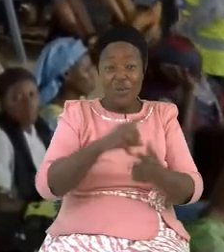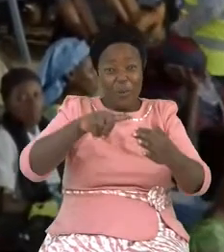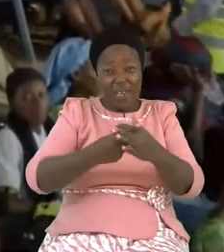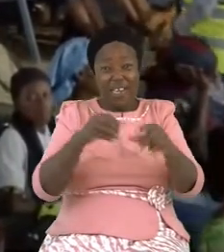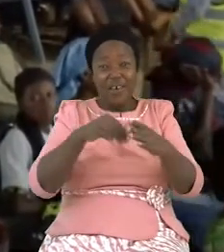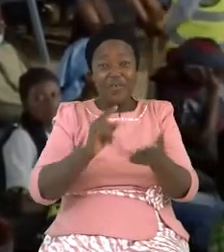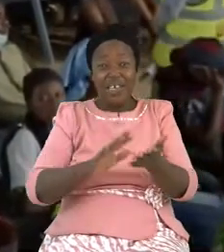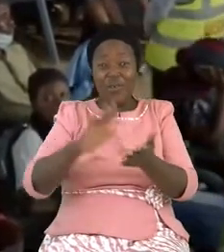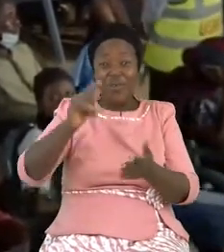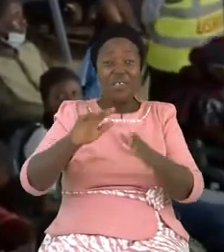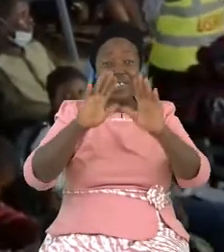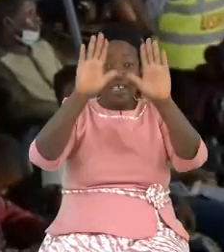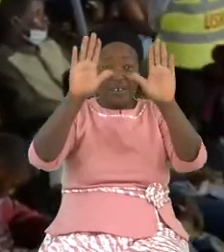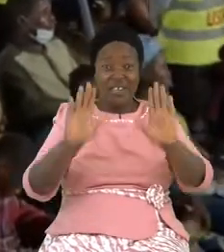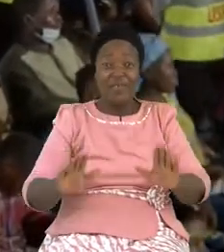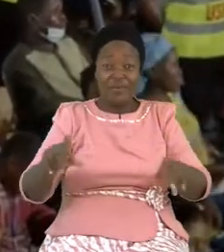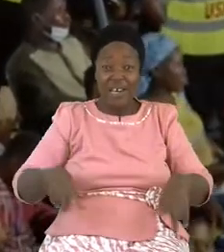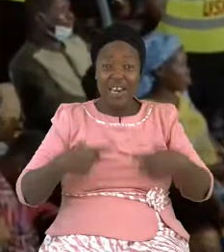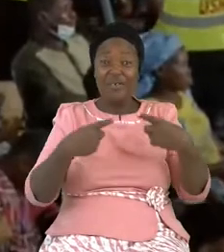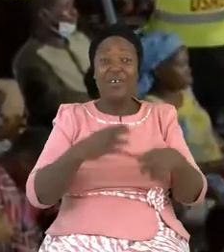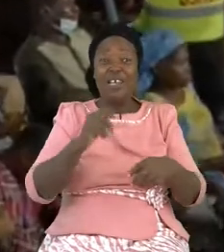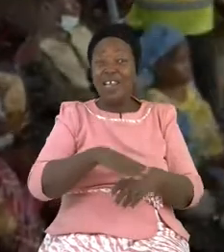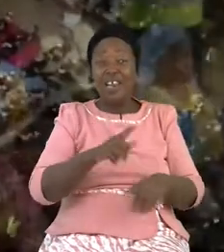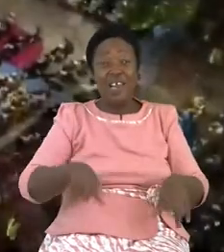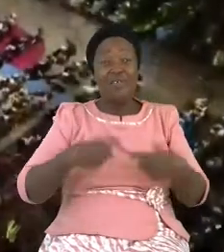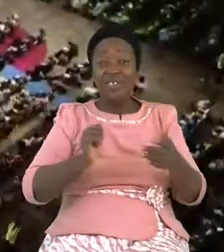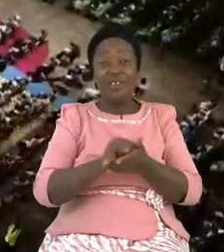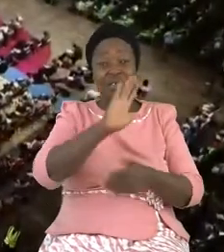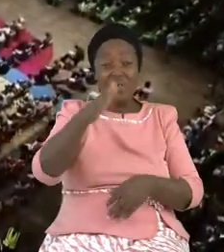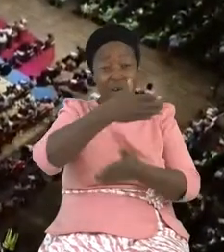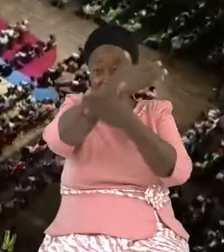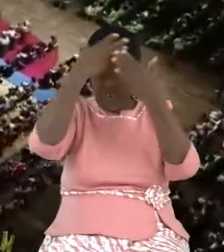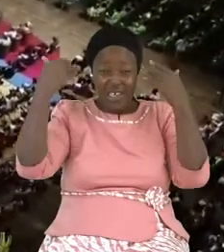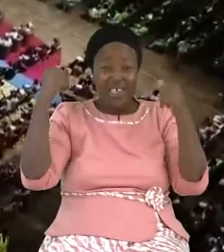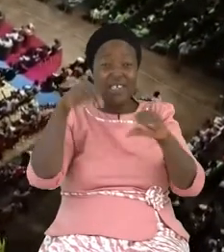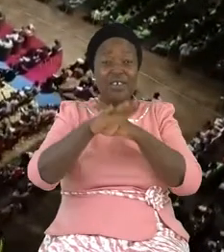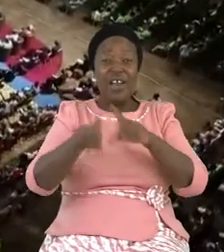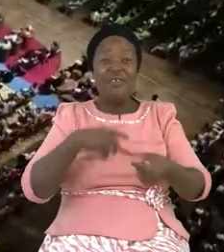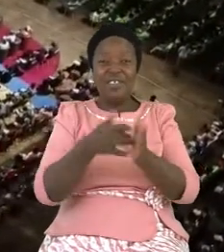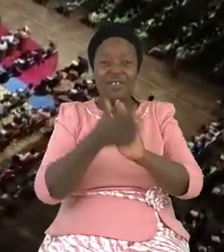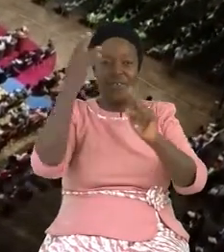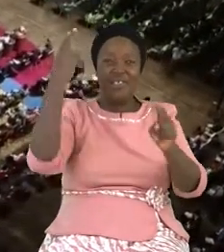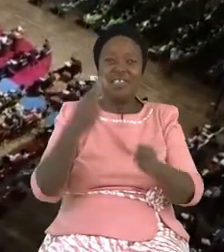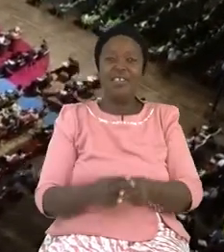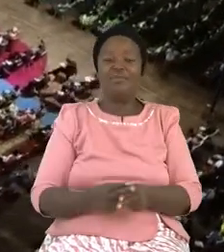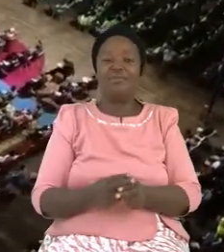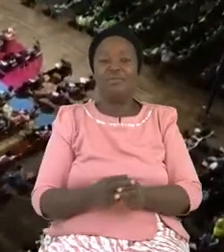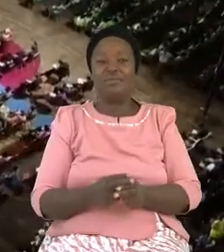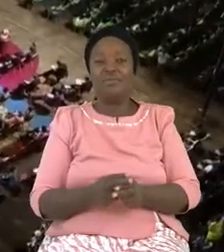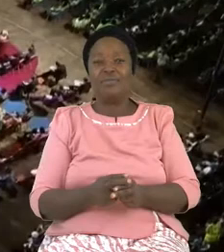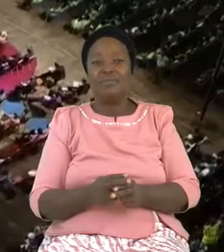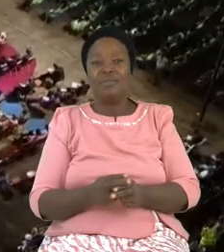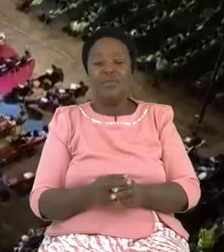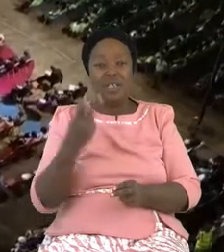great life, of an unforgettable life in your life in Jesus' name. Look at John